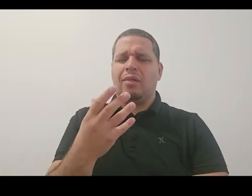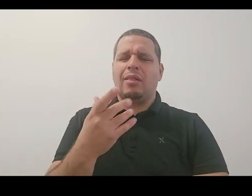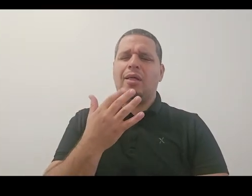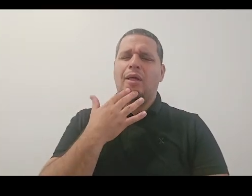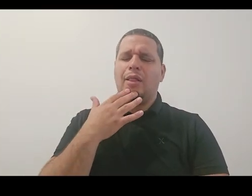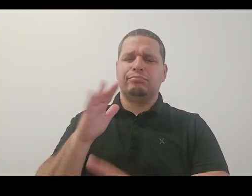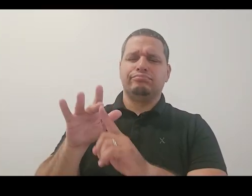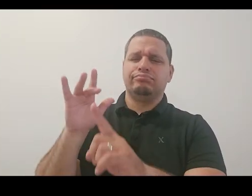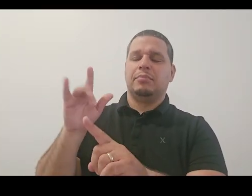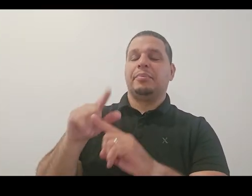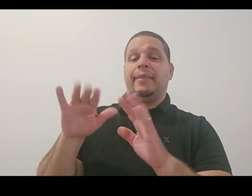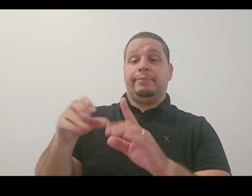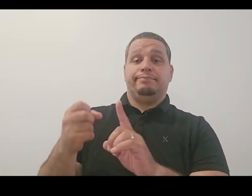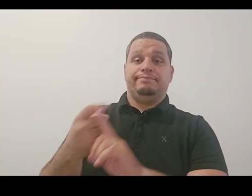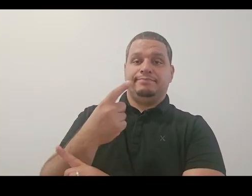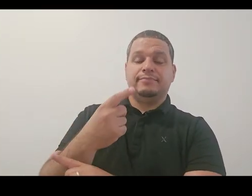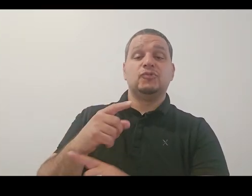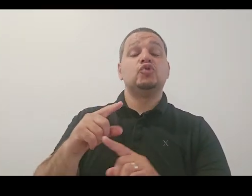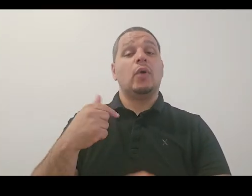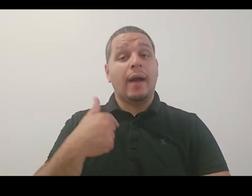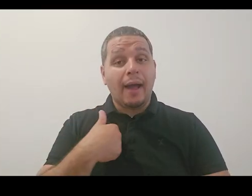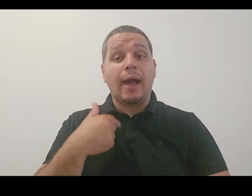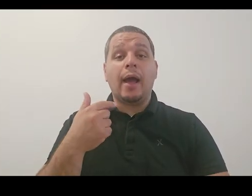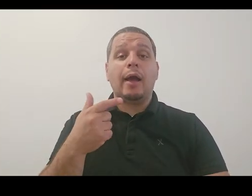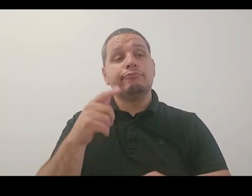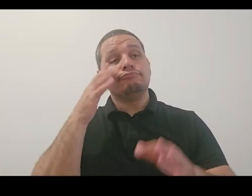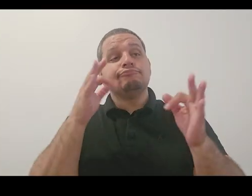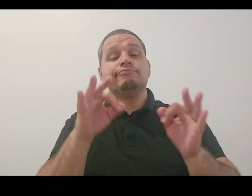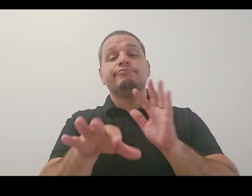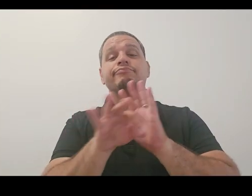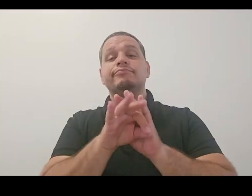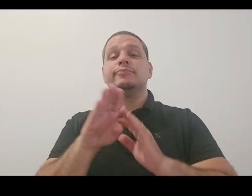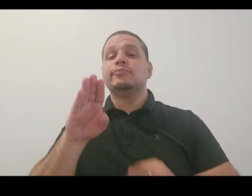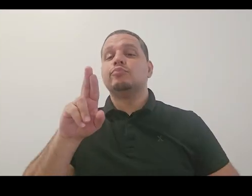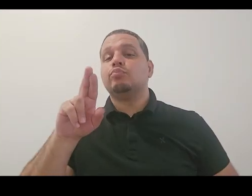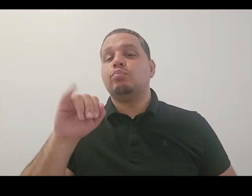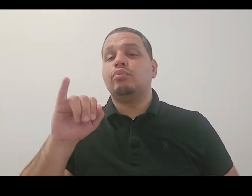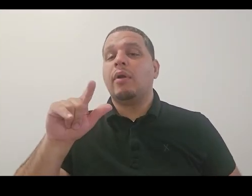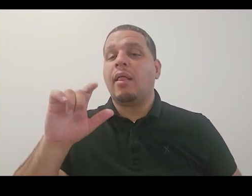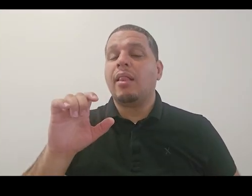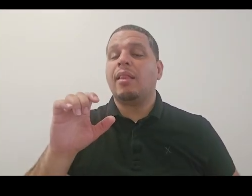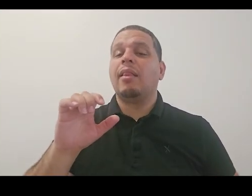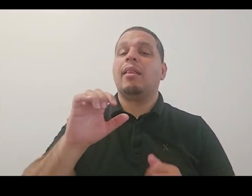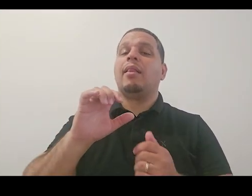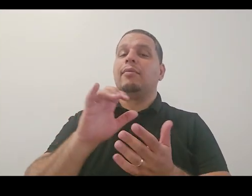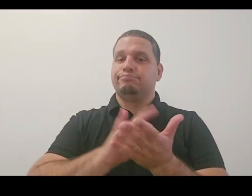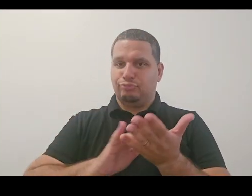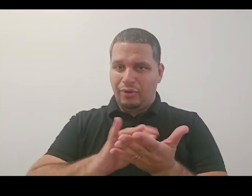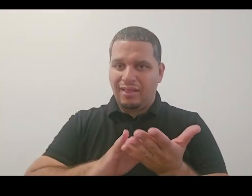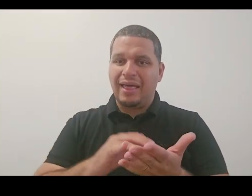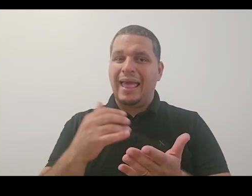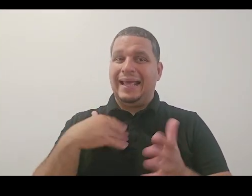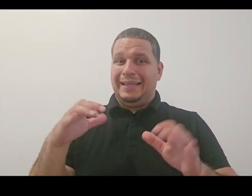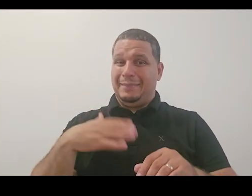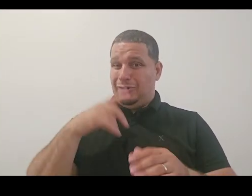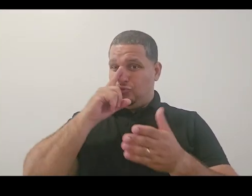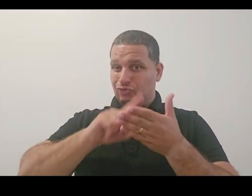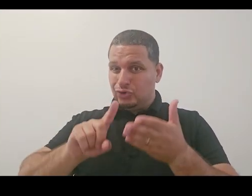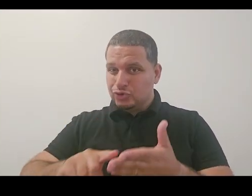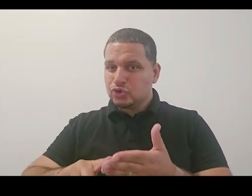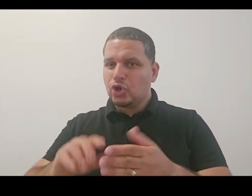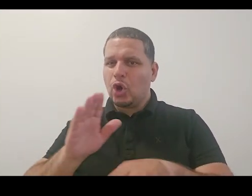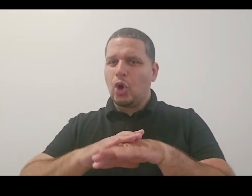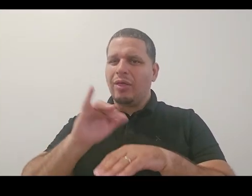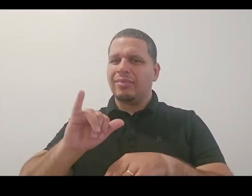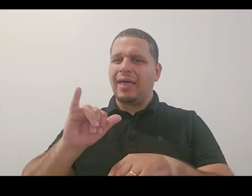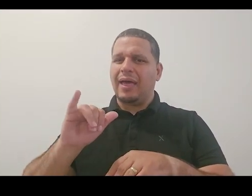that's neither here nor there. And so I learned Braille as my senior project, and I did my research paper on the genetic condition that